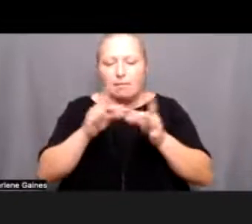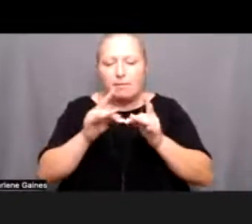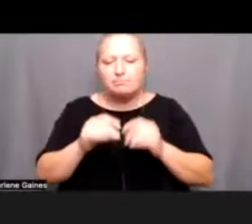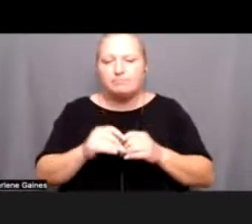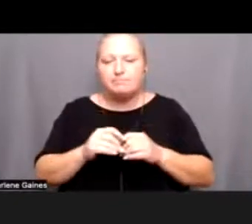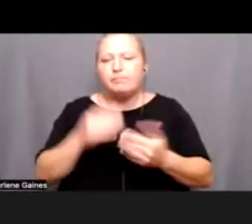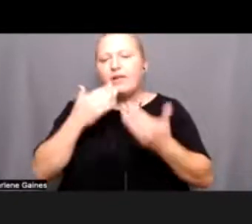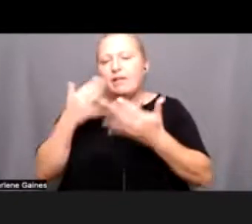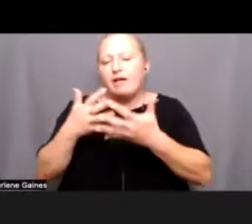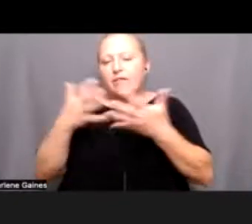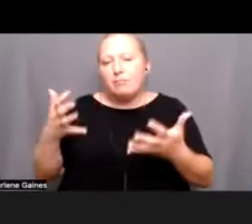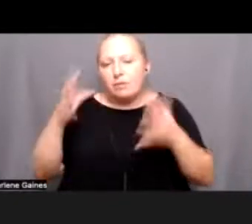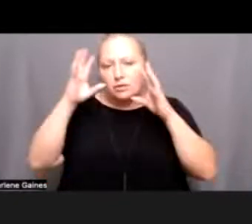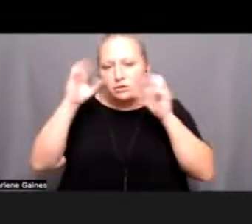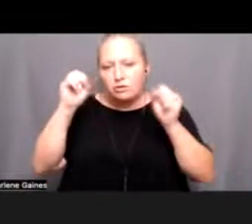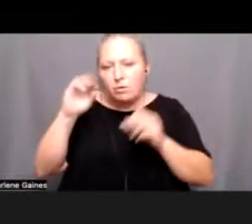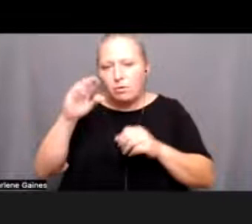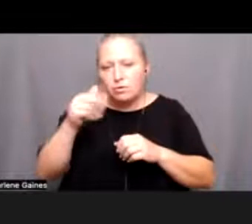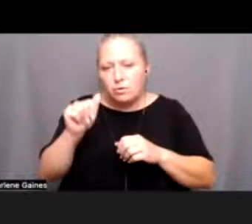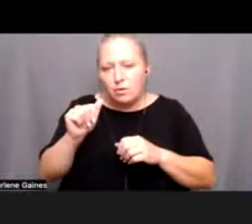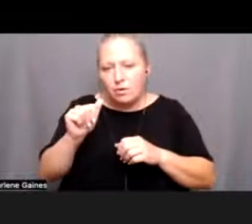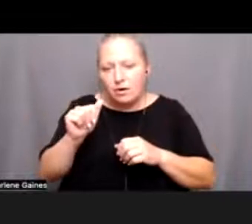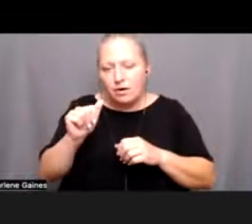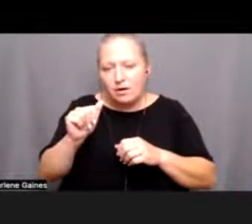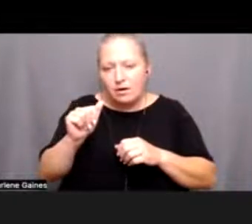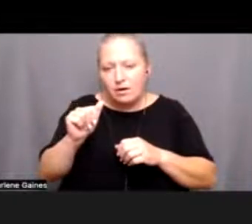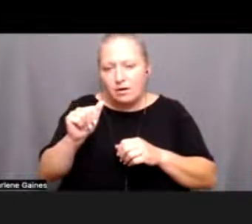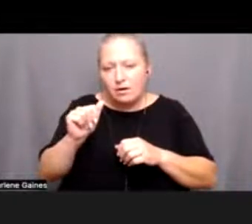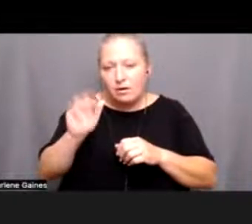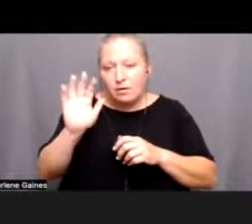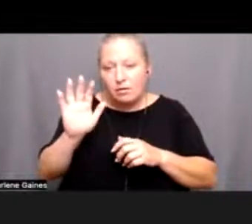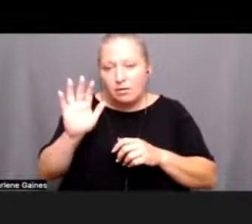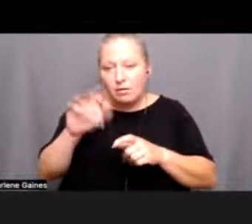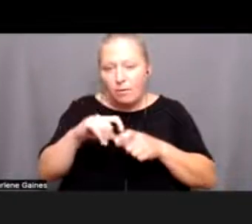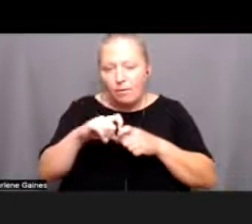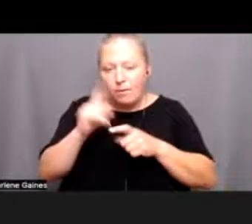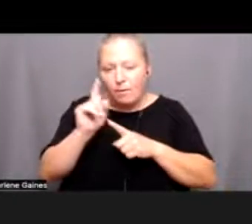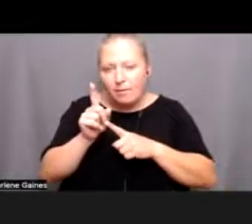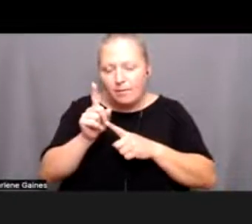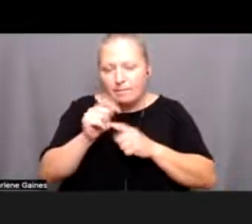Okay, thank you very much, Superintendent Ochoa. Oh, hold on one moment.